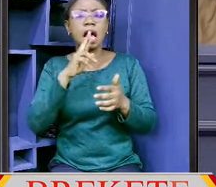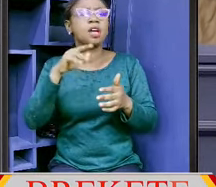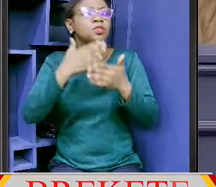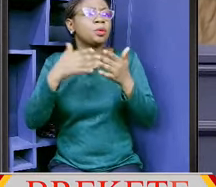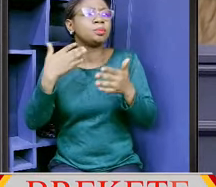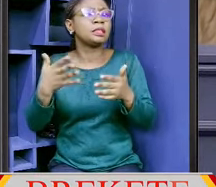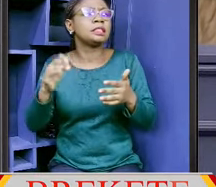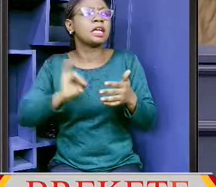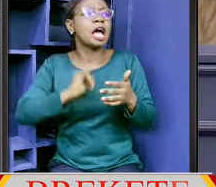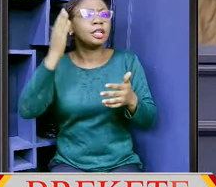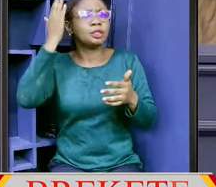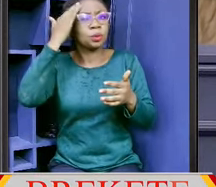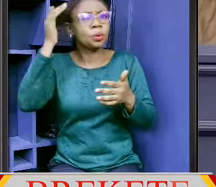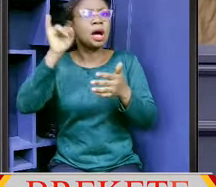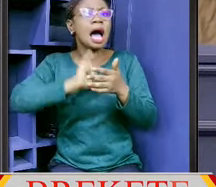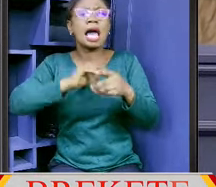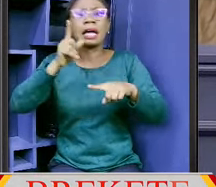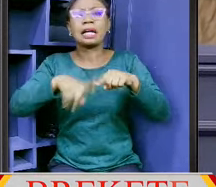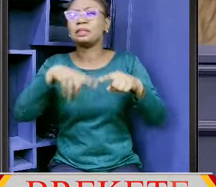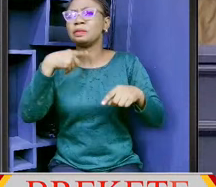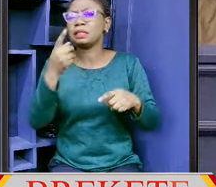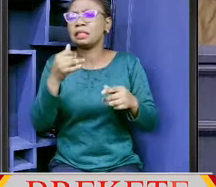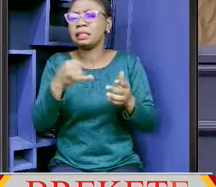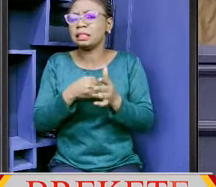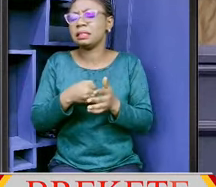talk them. It pain me.